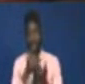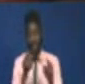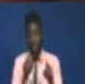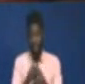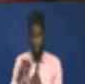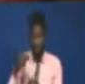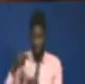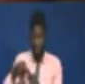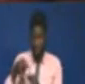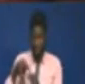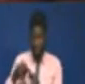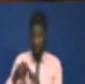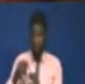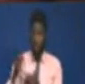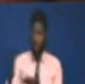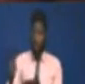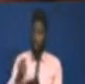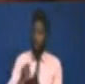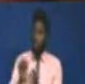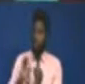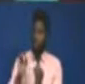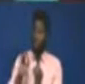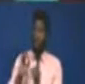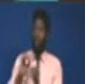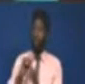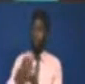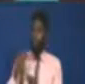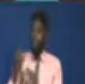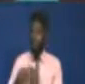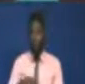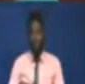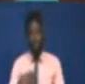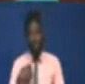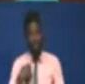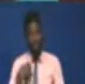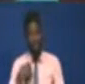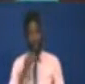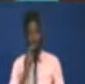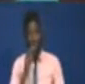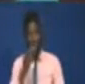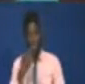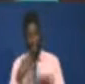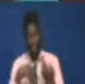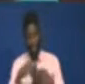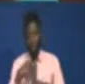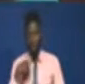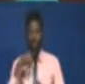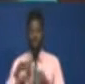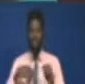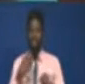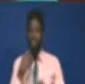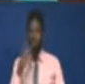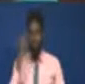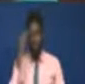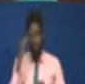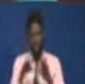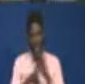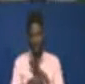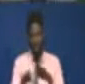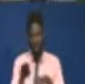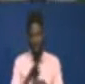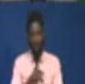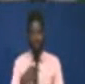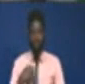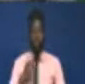Kenya Kwanza manifesto? I'll relook at it. I don't want to say I know everything, but I'll be able to sit